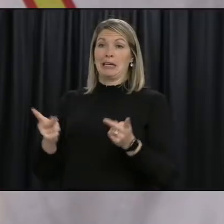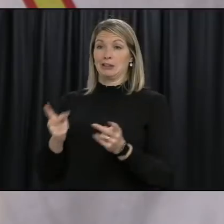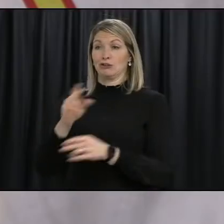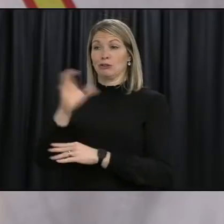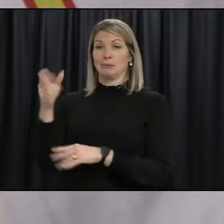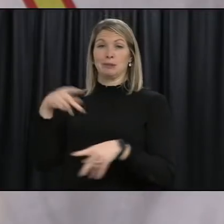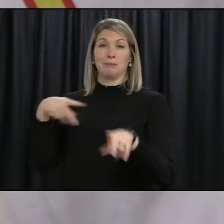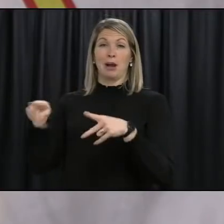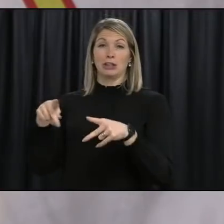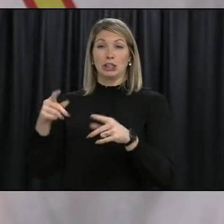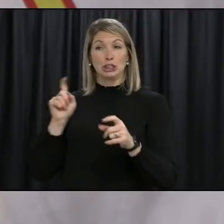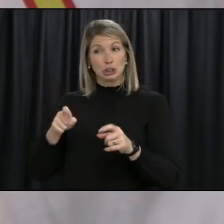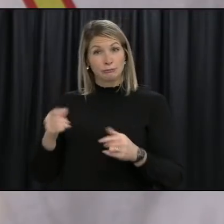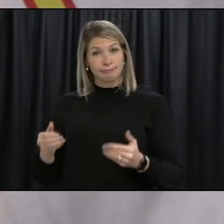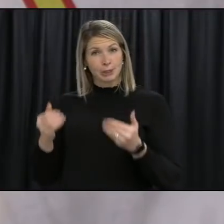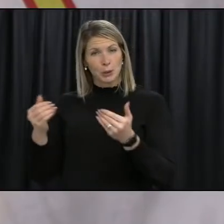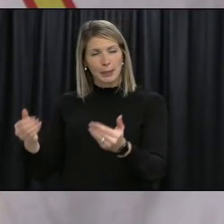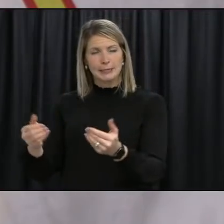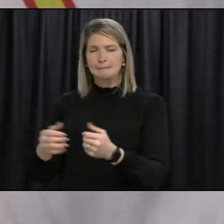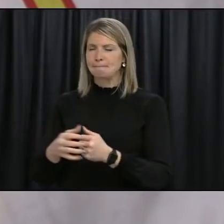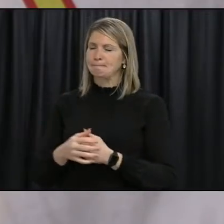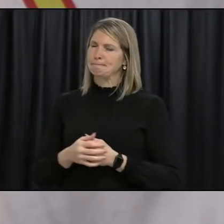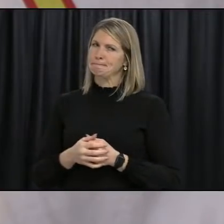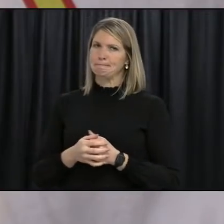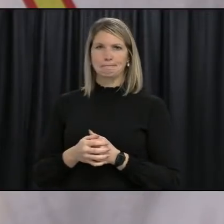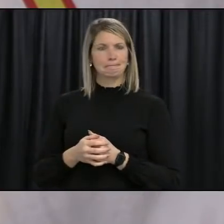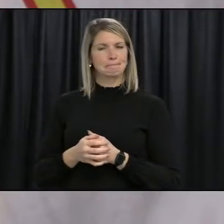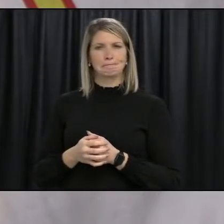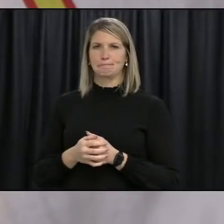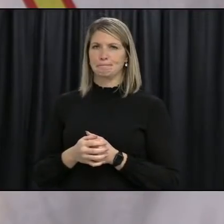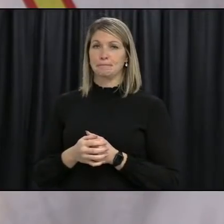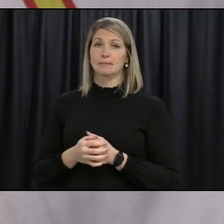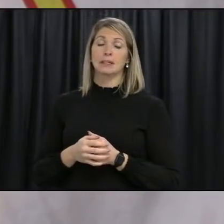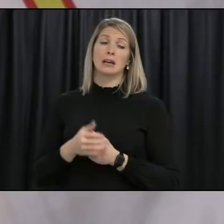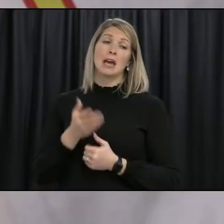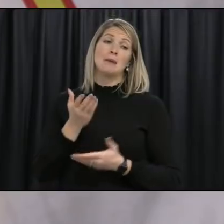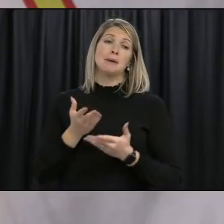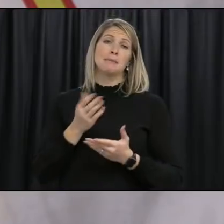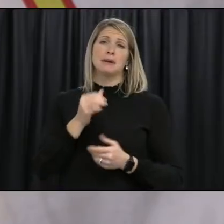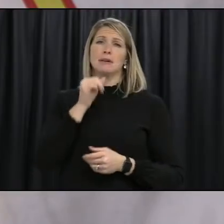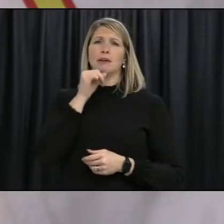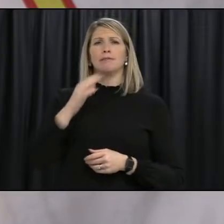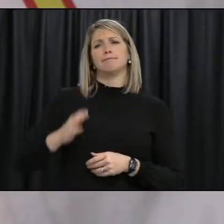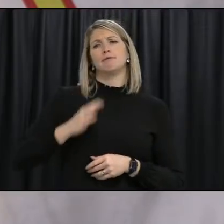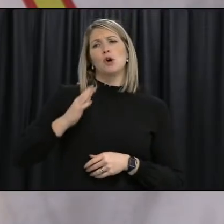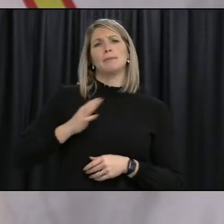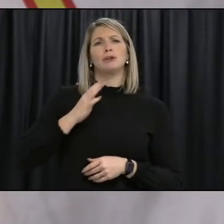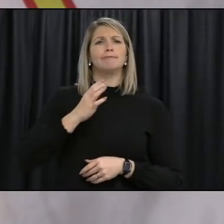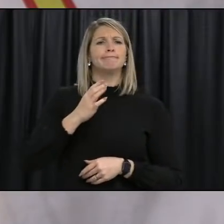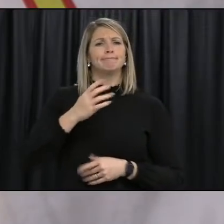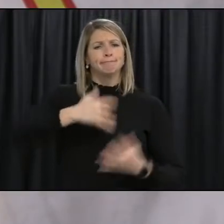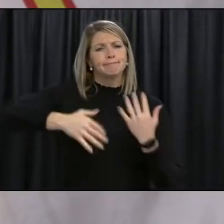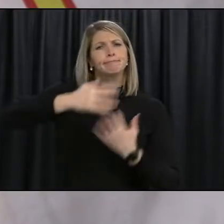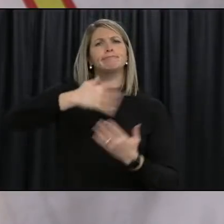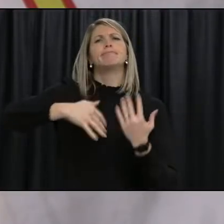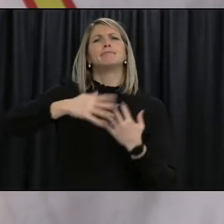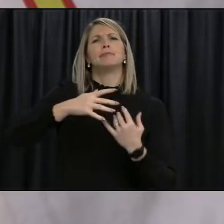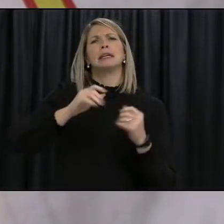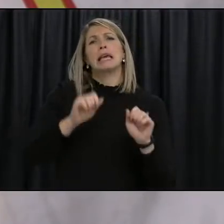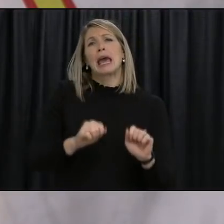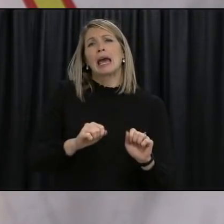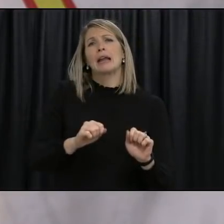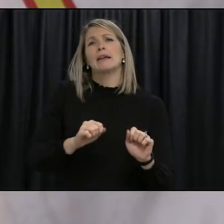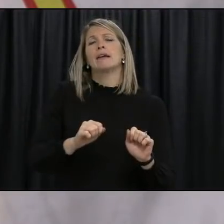it. This also includes planned celebrations by workplace social clubs and informal gatherings of co-workers. I encourage you